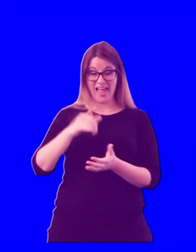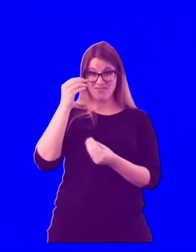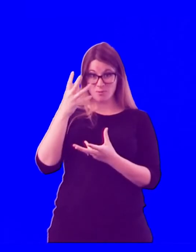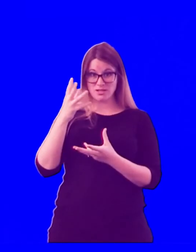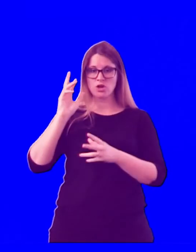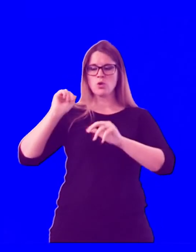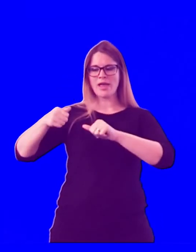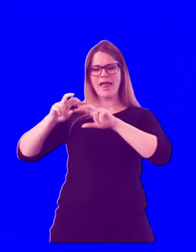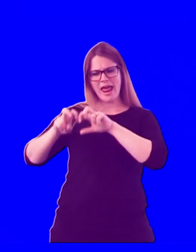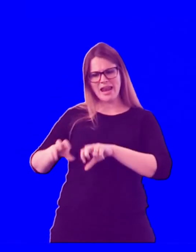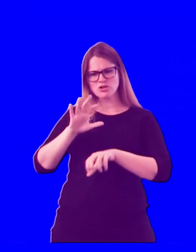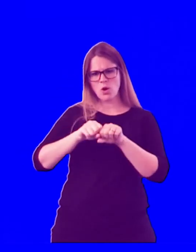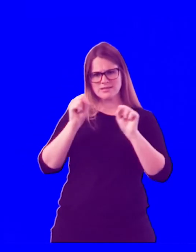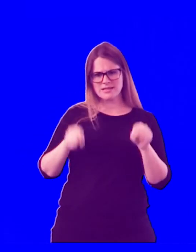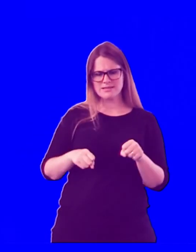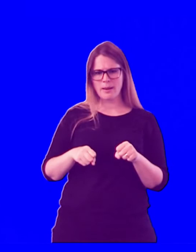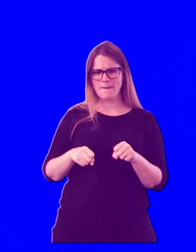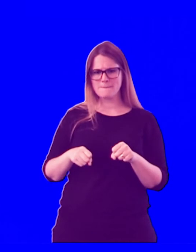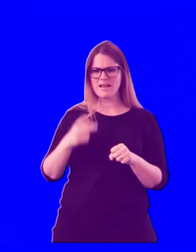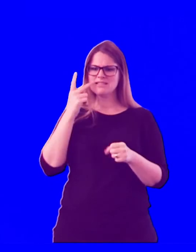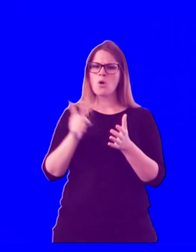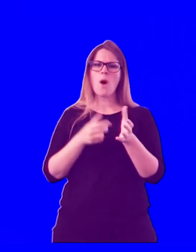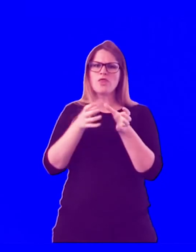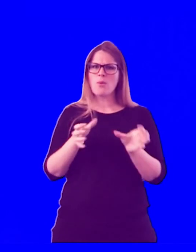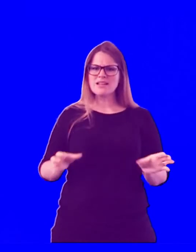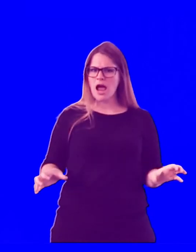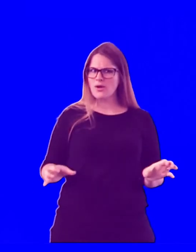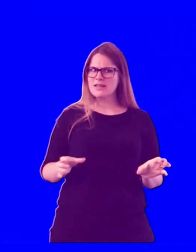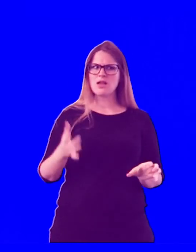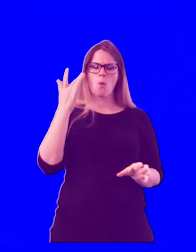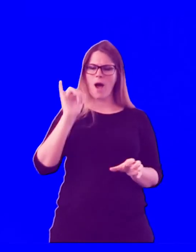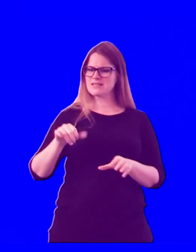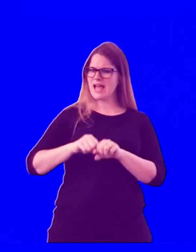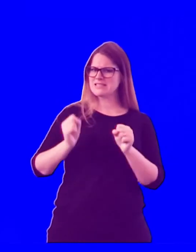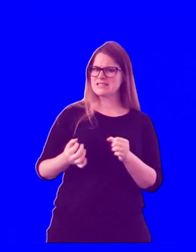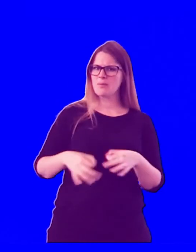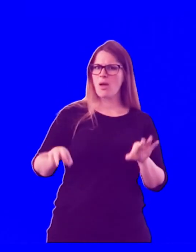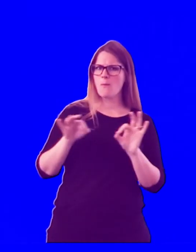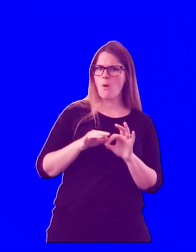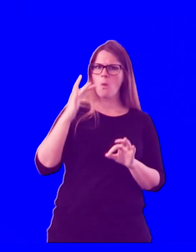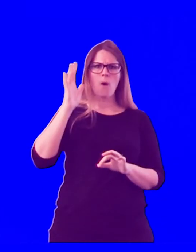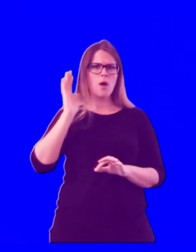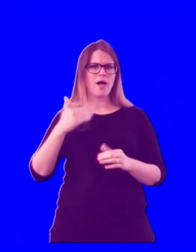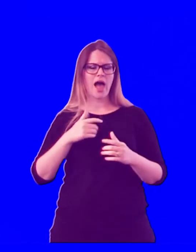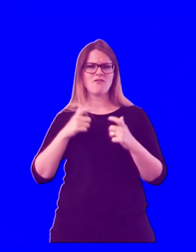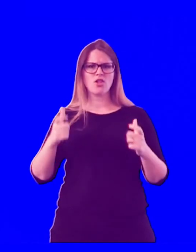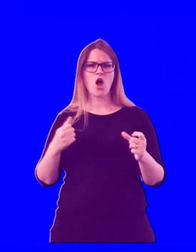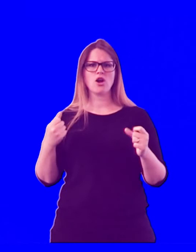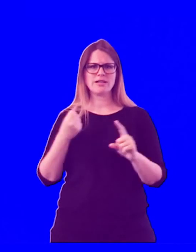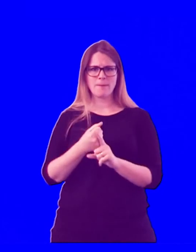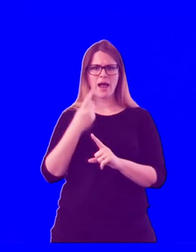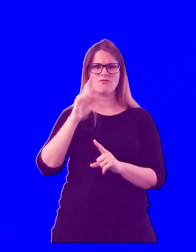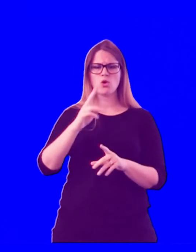information, you're going to be able to analyze your systems and take a look at the categorical breakdown to see why is the system so important and have such a large impact to